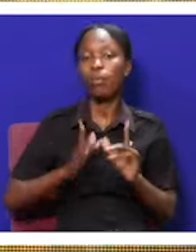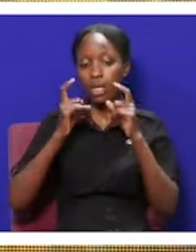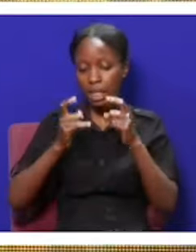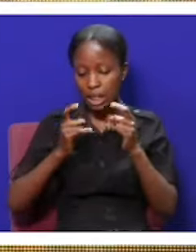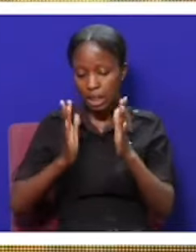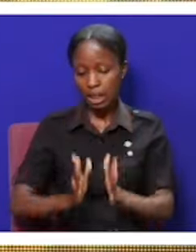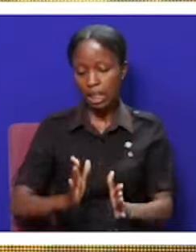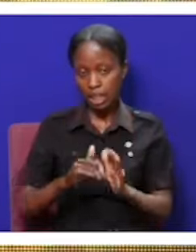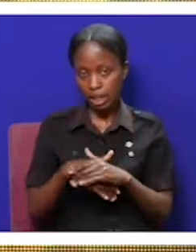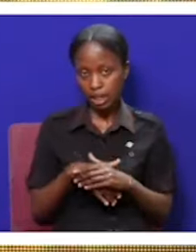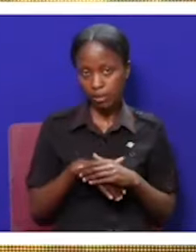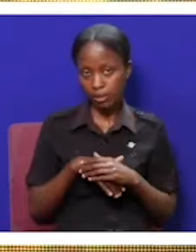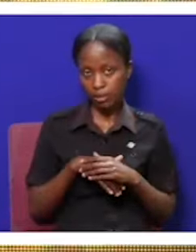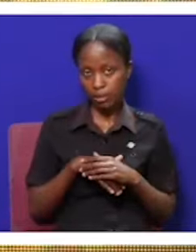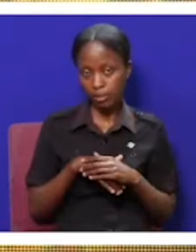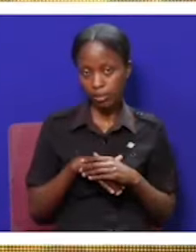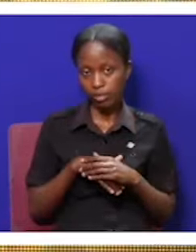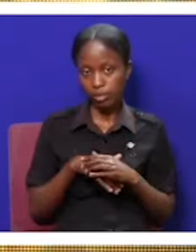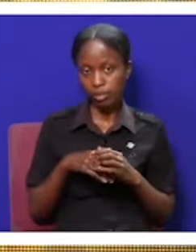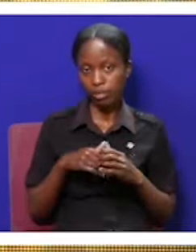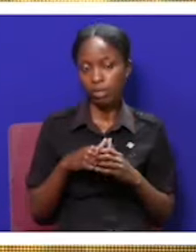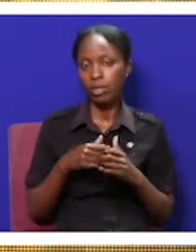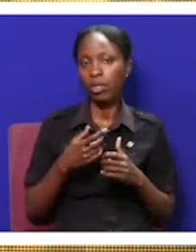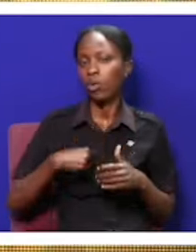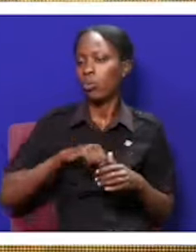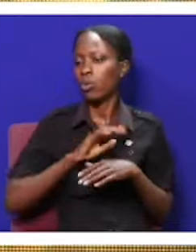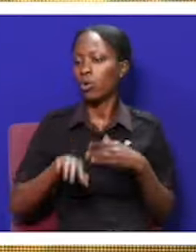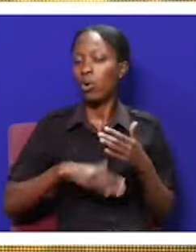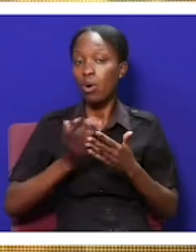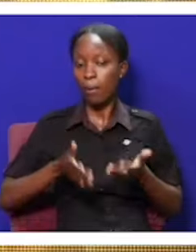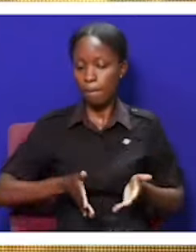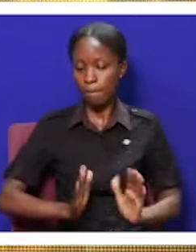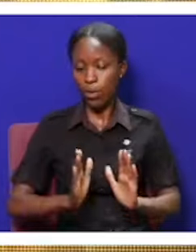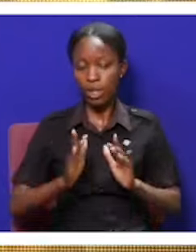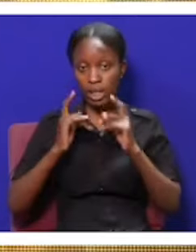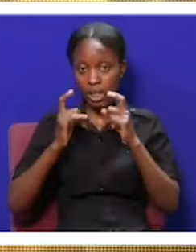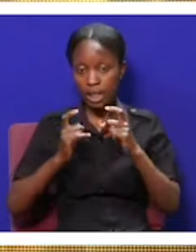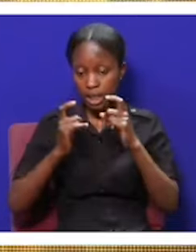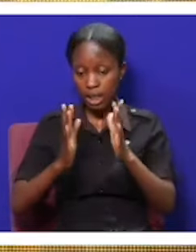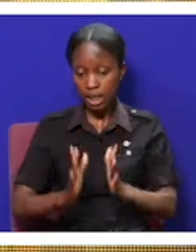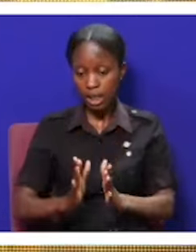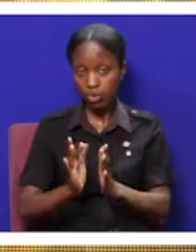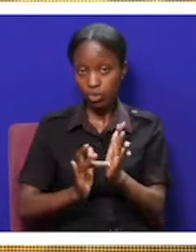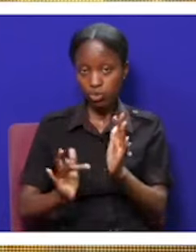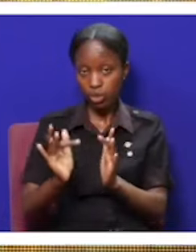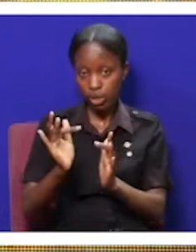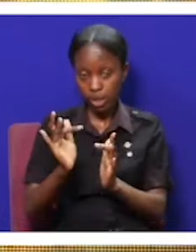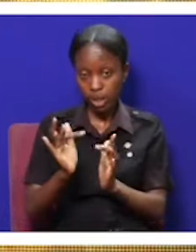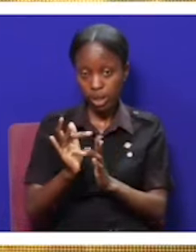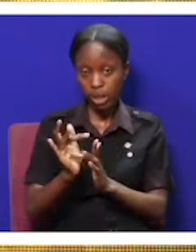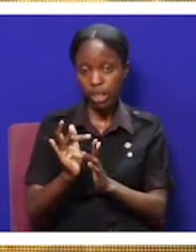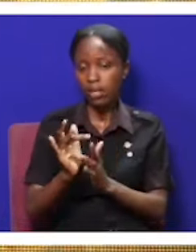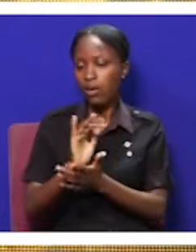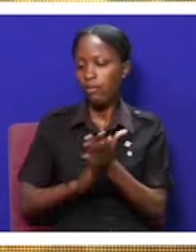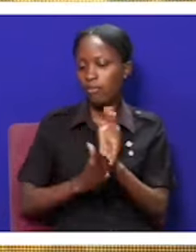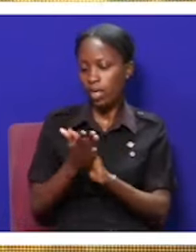is innate. It is inborn. We are born sinners. And so, Jesus, forgiving this